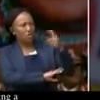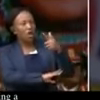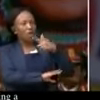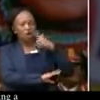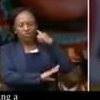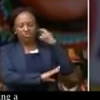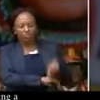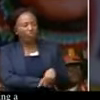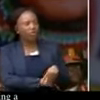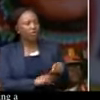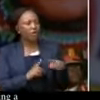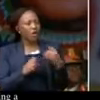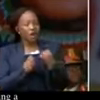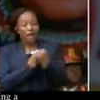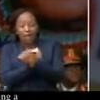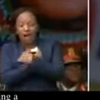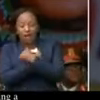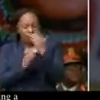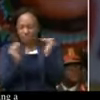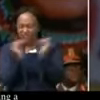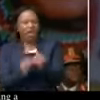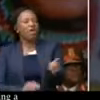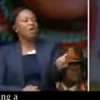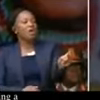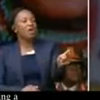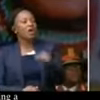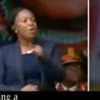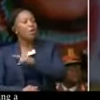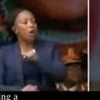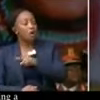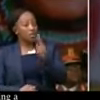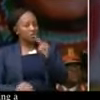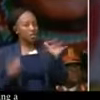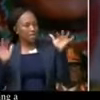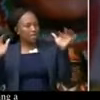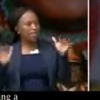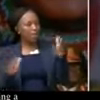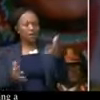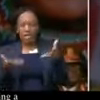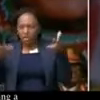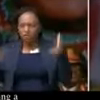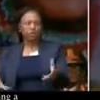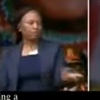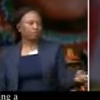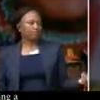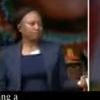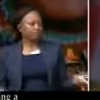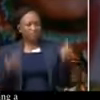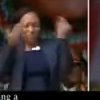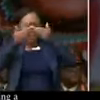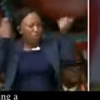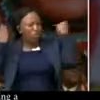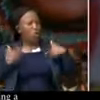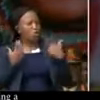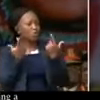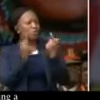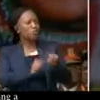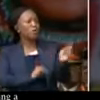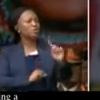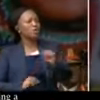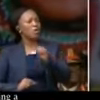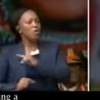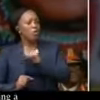ears. Life is so unfair, Ma, because we see these people amongst us here today. We don't know what to do